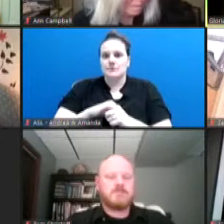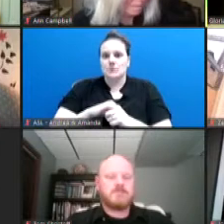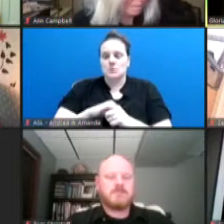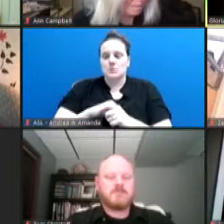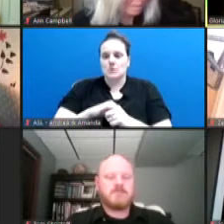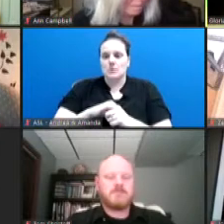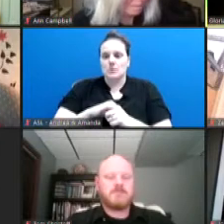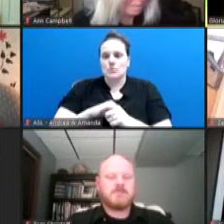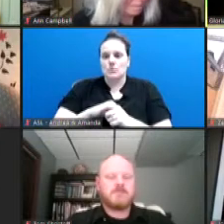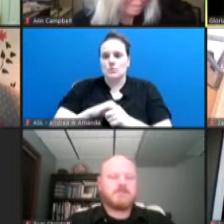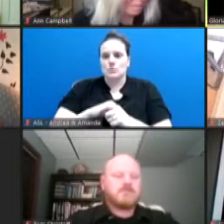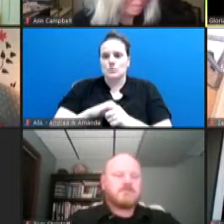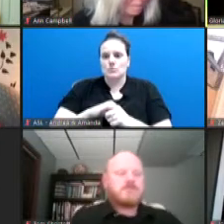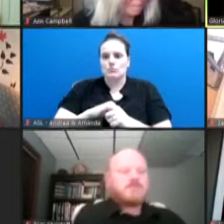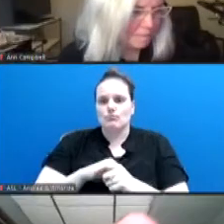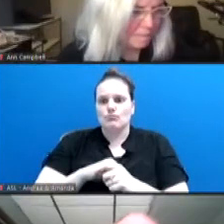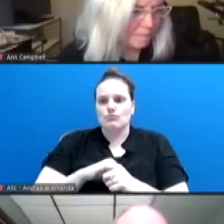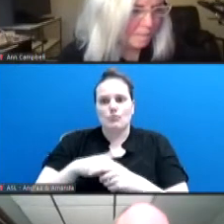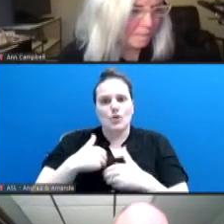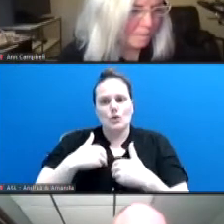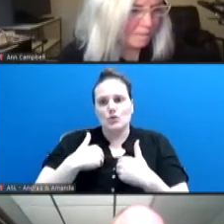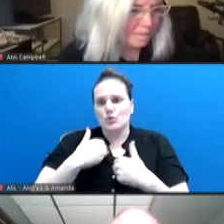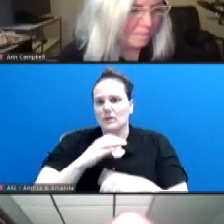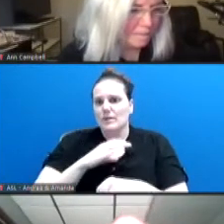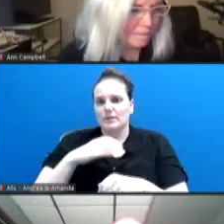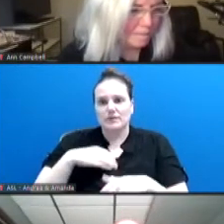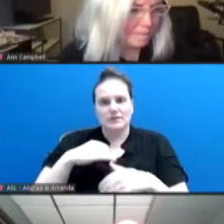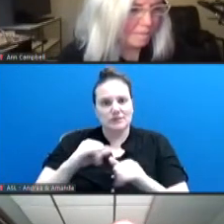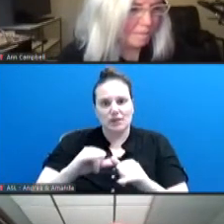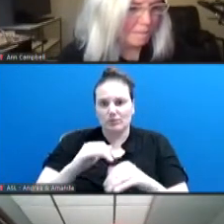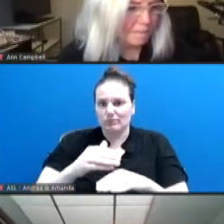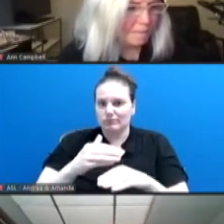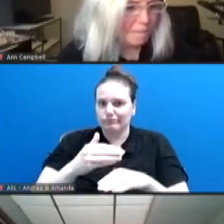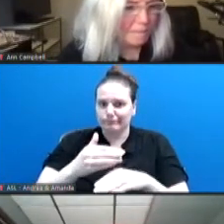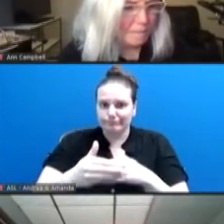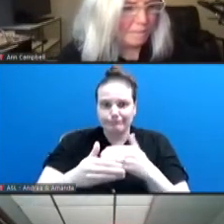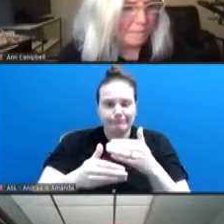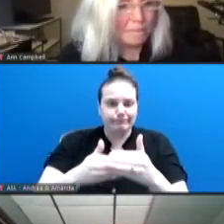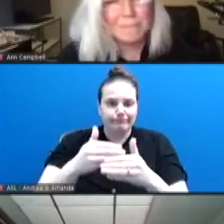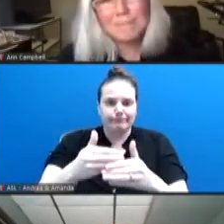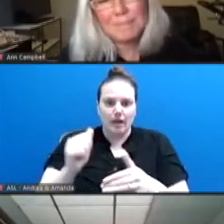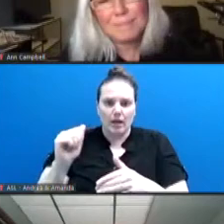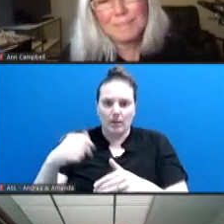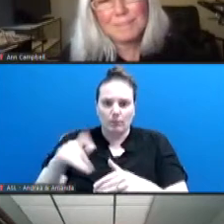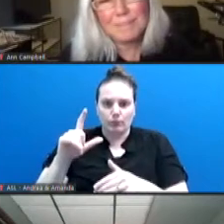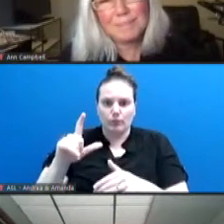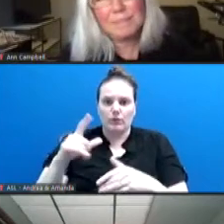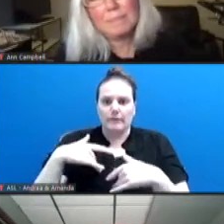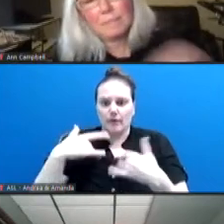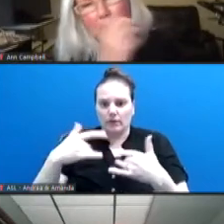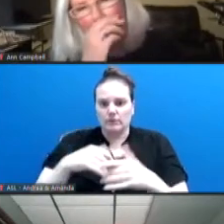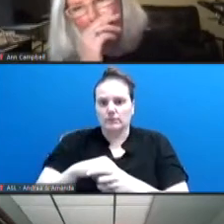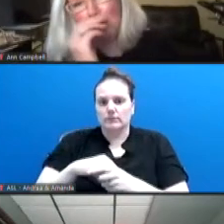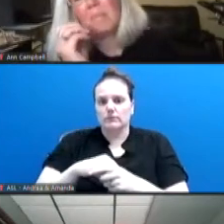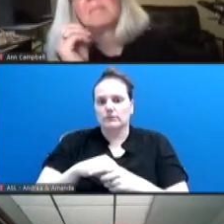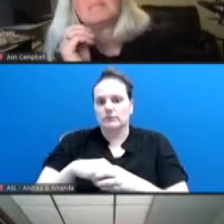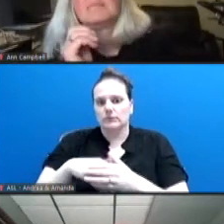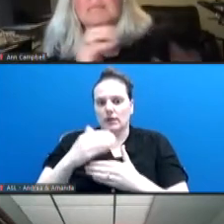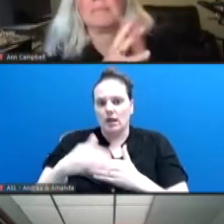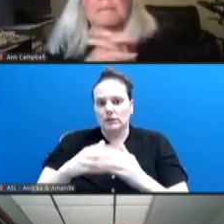The youth committee is still in the planning stages of our April event. Our next meeting